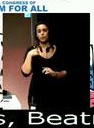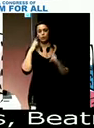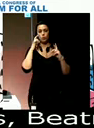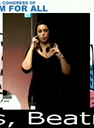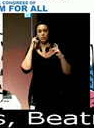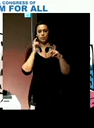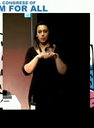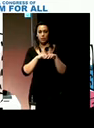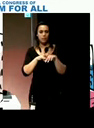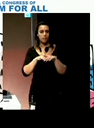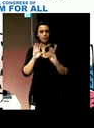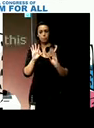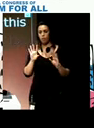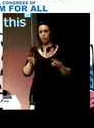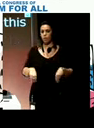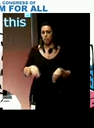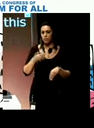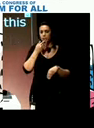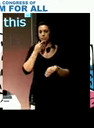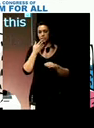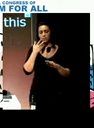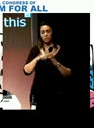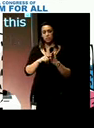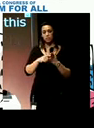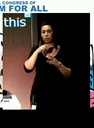here. I'm gonna try